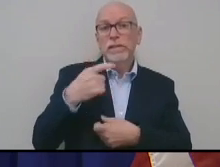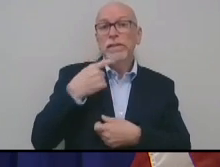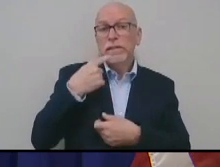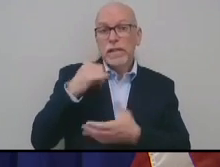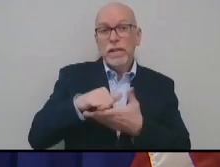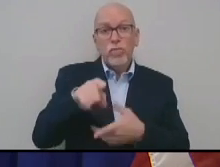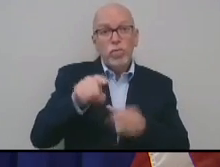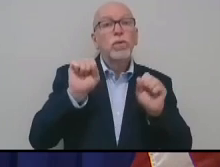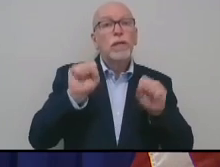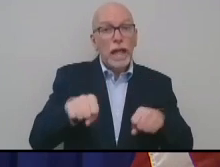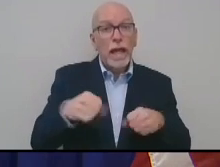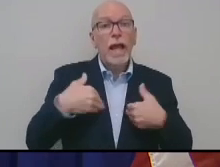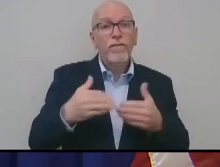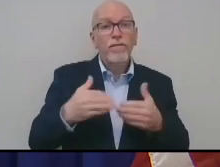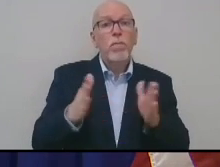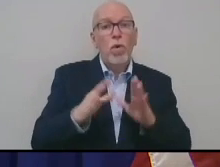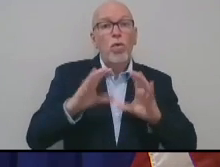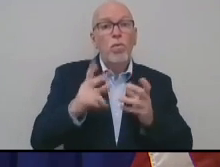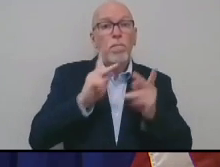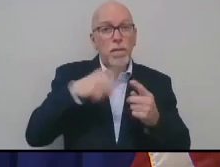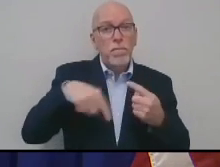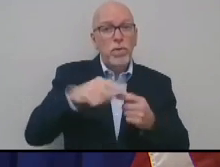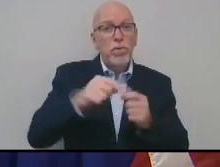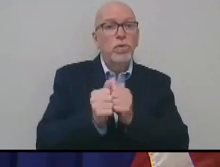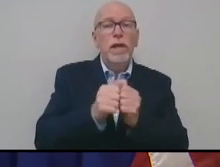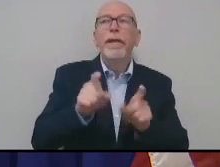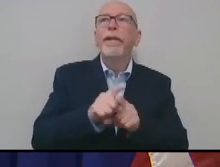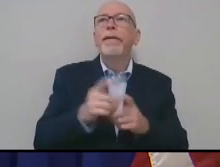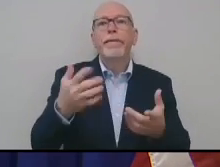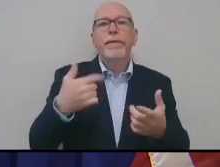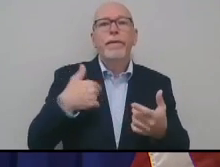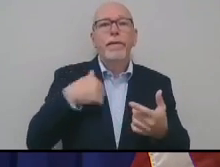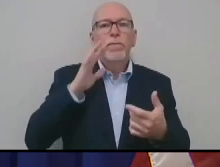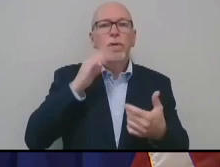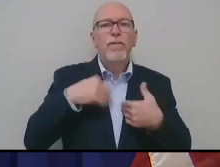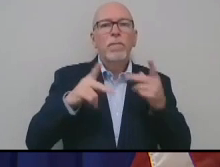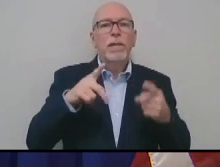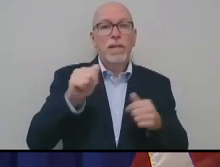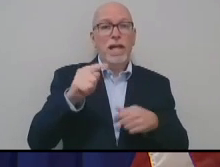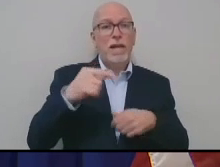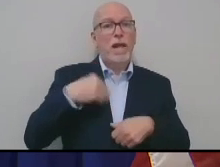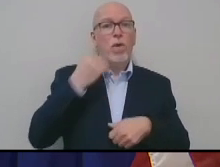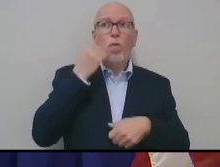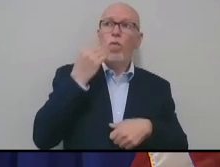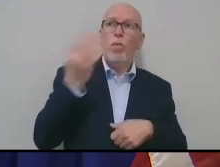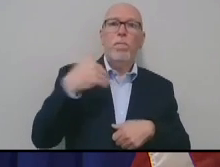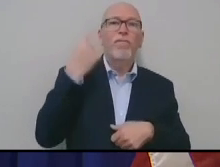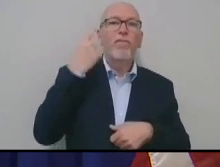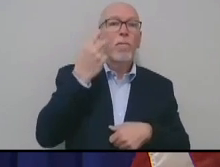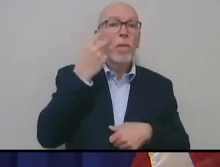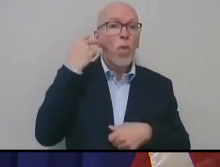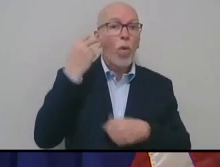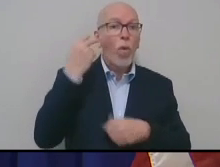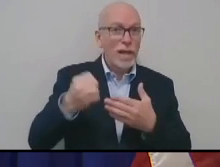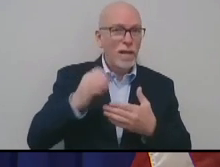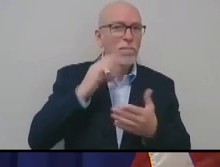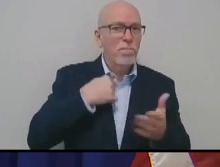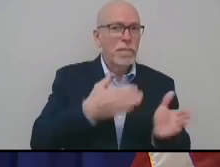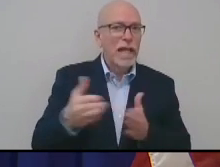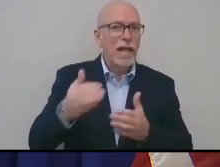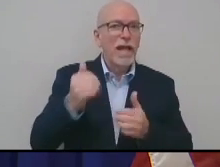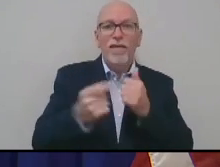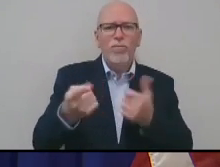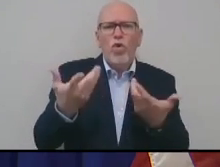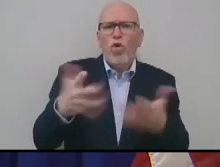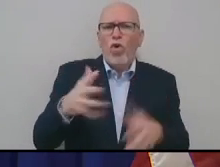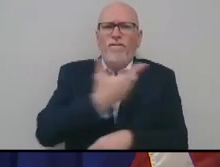have small groups of individuals together. Like I'll have individuals at my house for Memorial Day weekend, and everybody's going to be vaccinated,